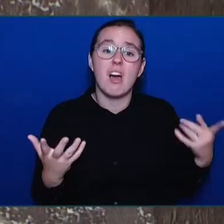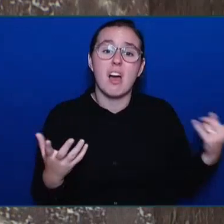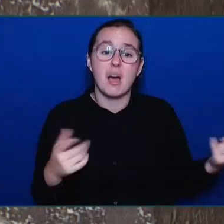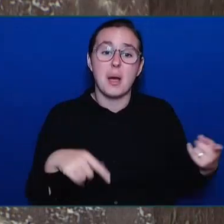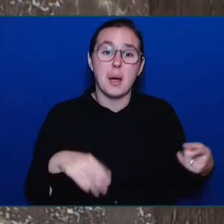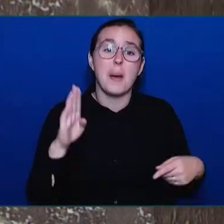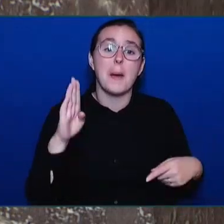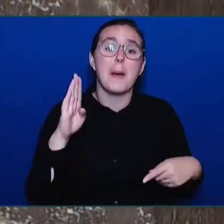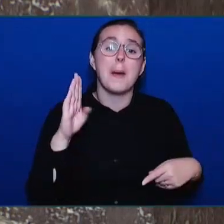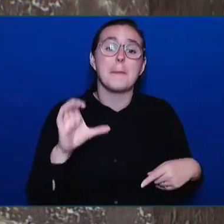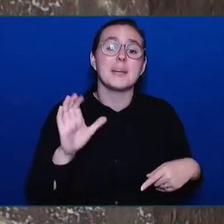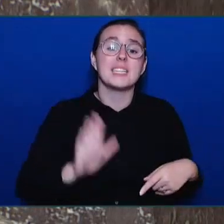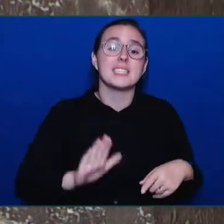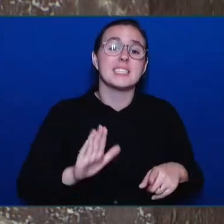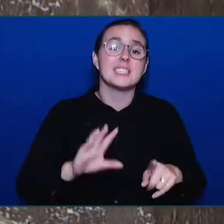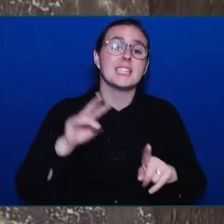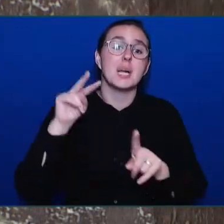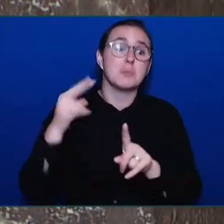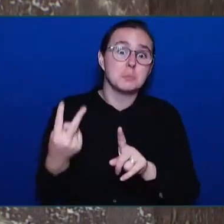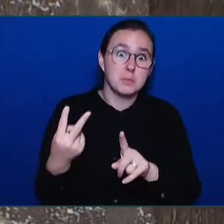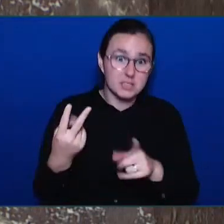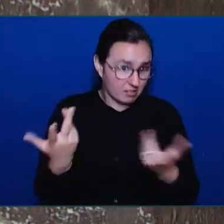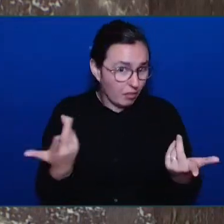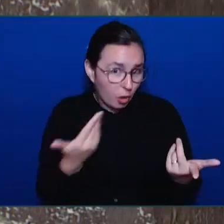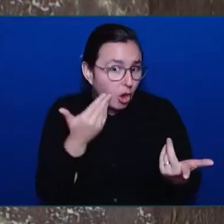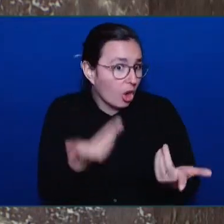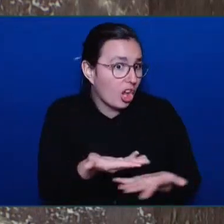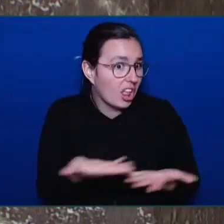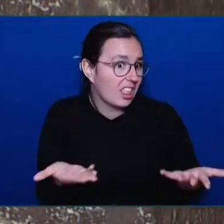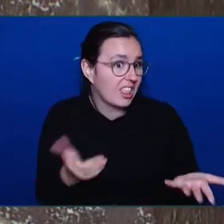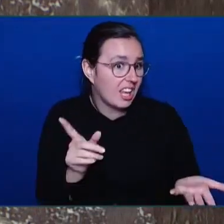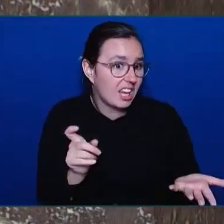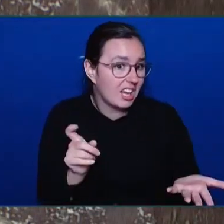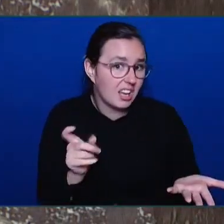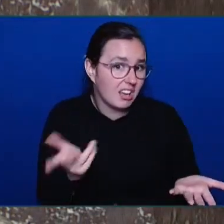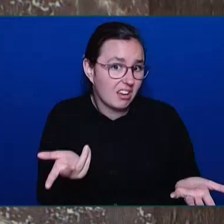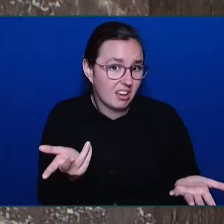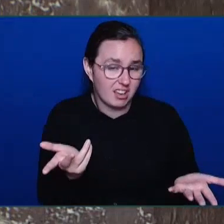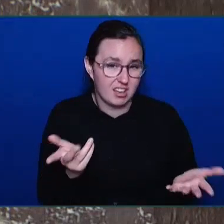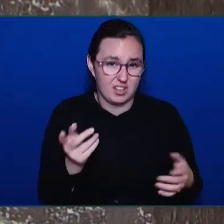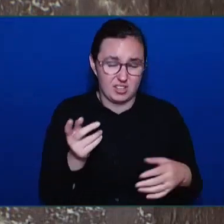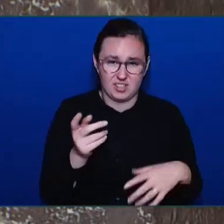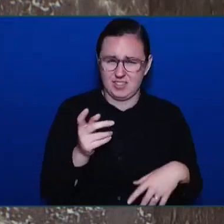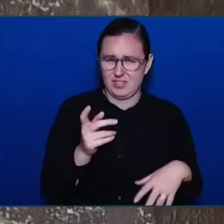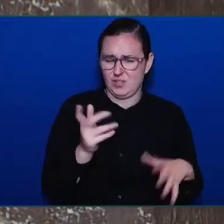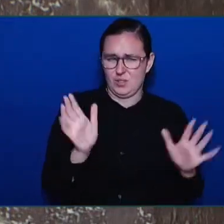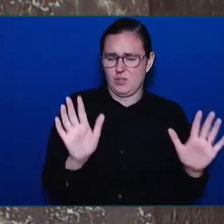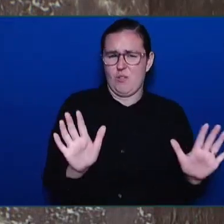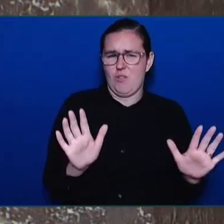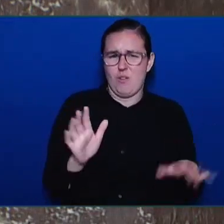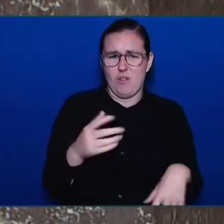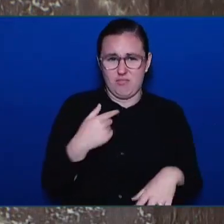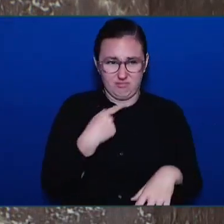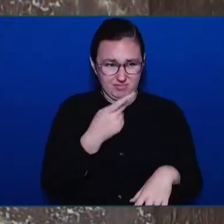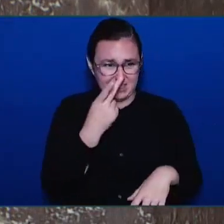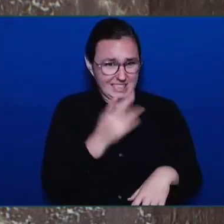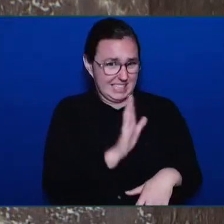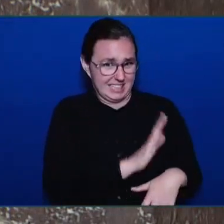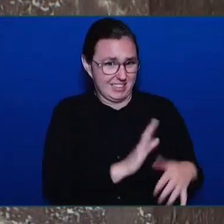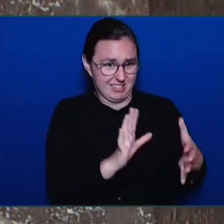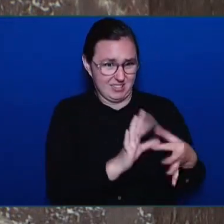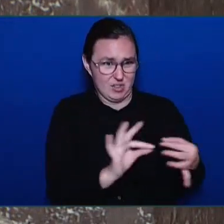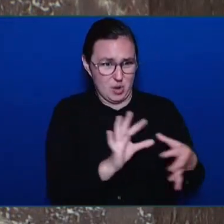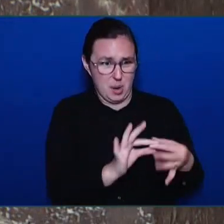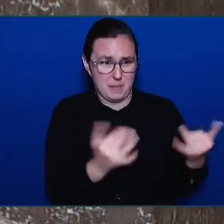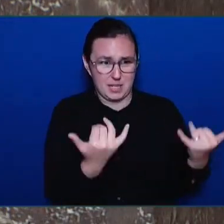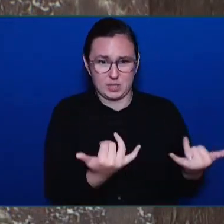certainty. So as much as I appreciate the Leader of the Opposition now finding this conversation to be important, now he